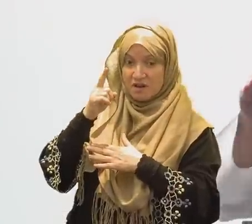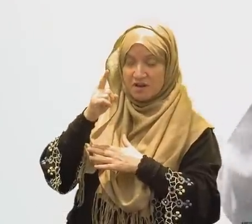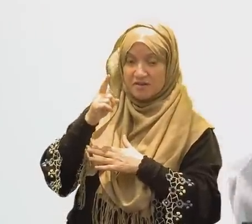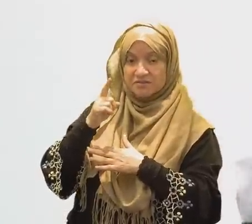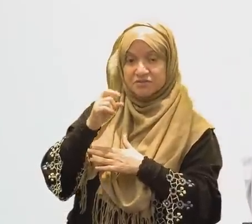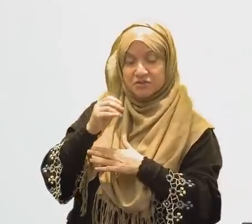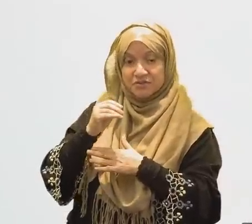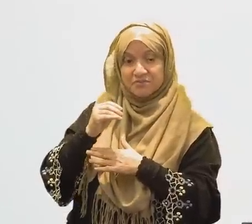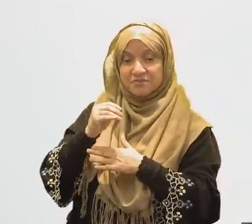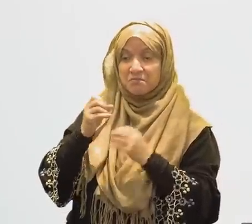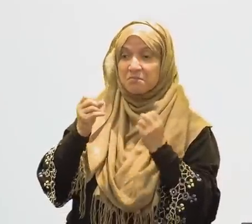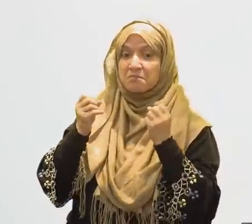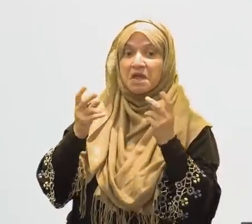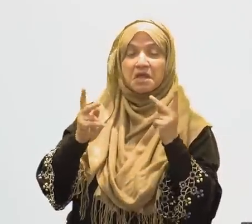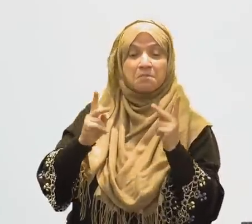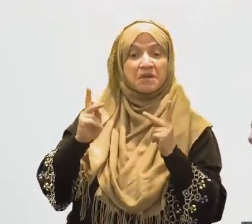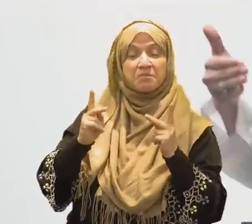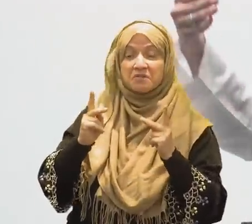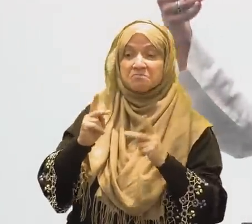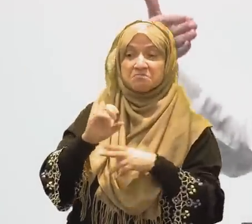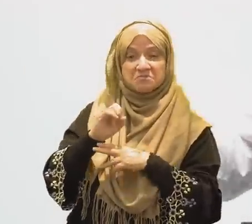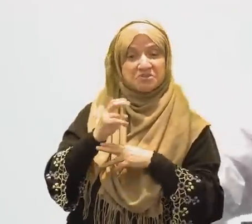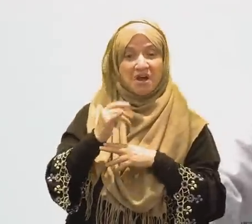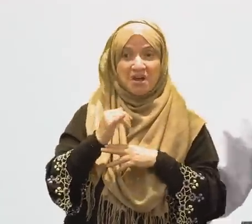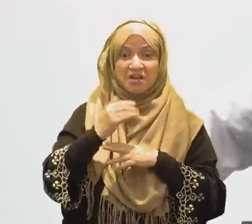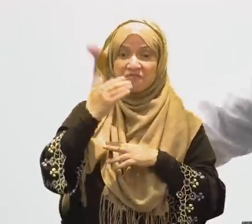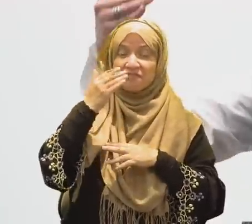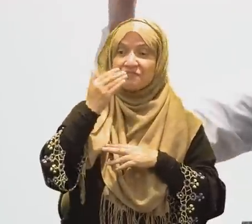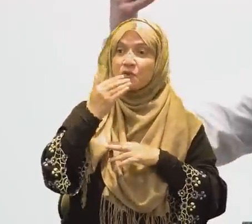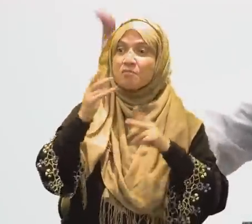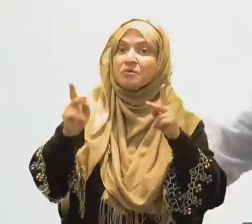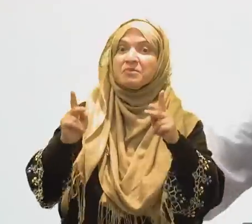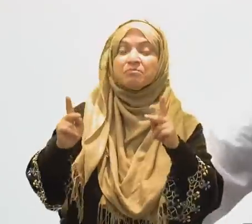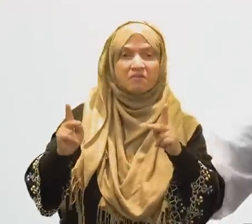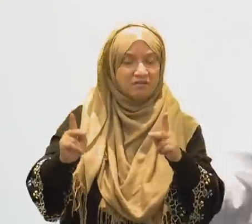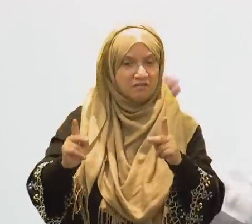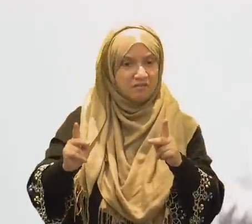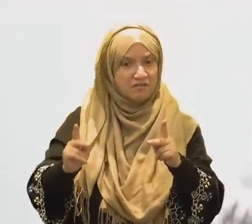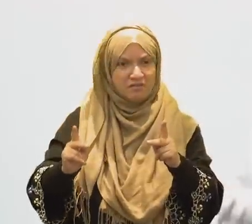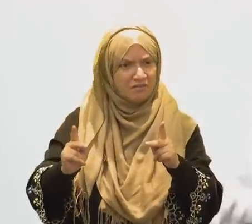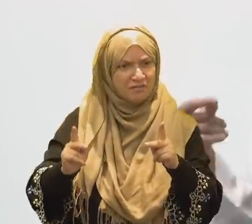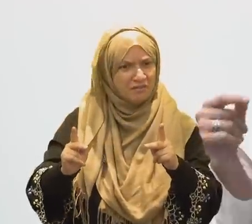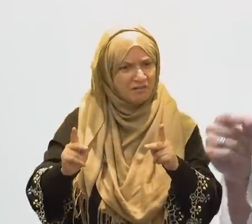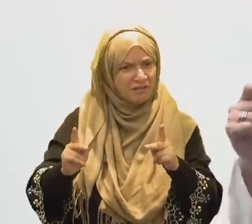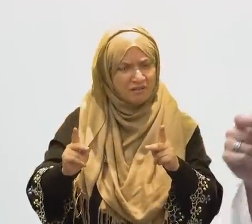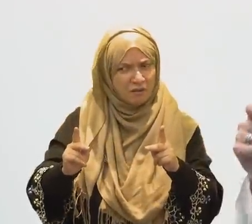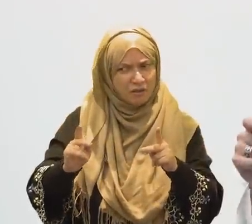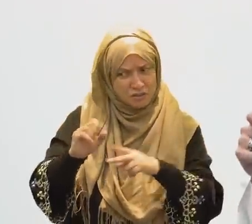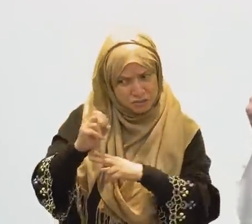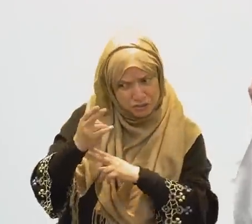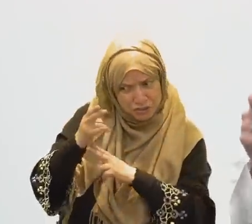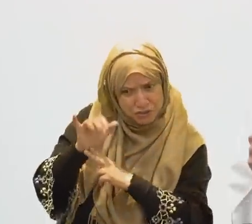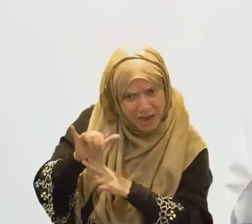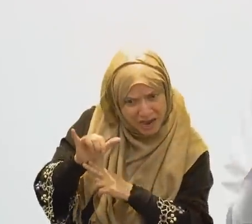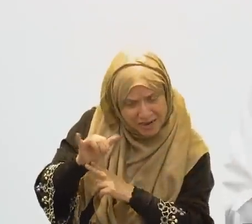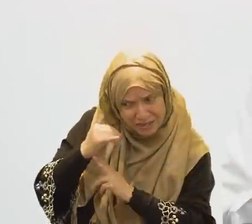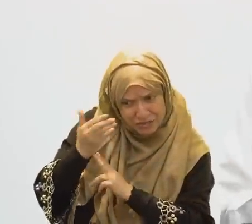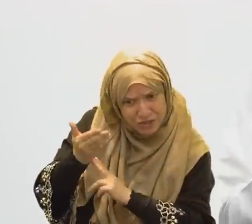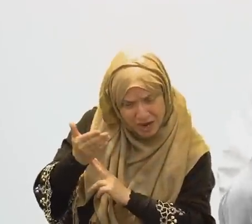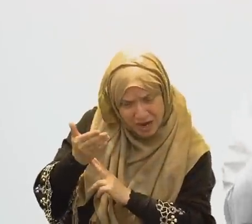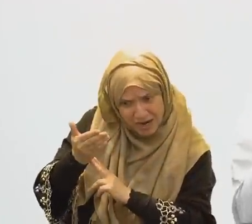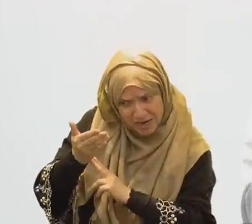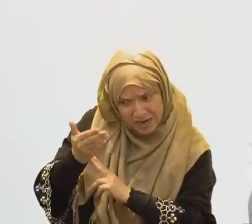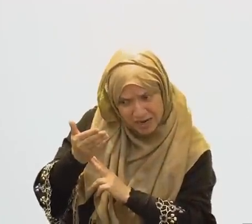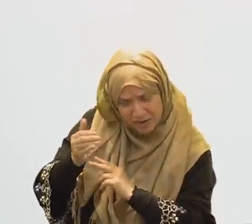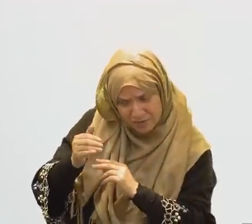where Allah calls a person on the day of judgment and he puts the sitter he puts that curtain over you and Allah forgives you